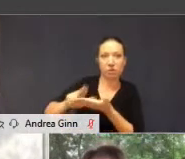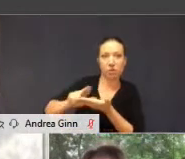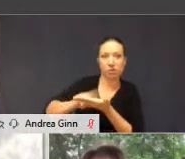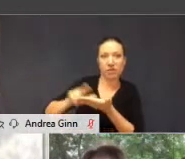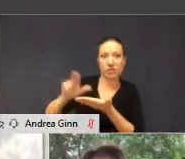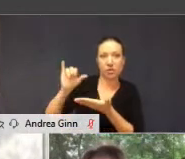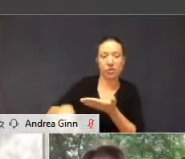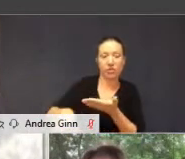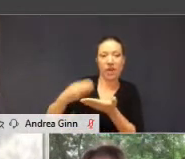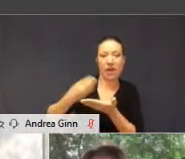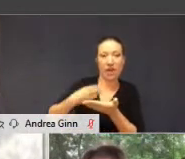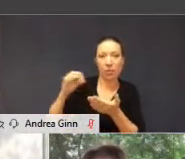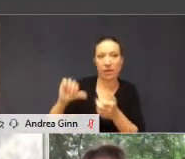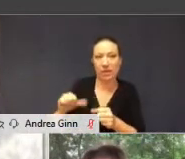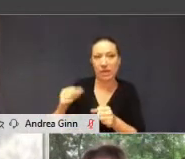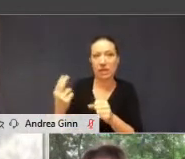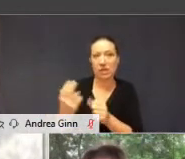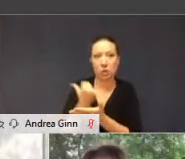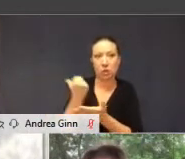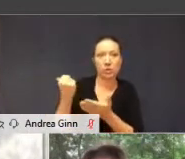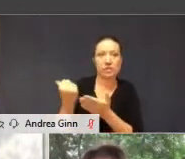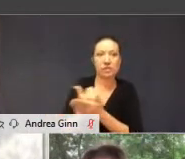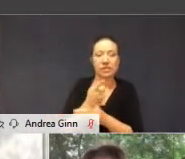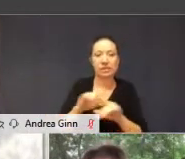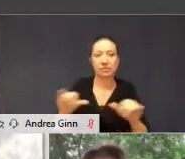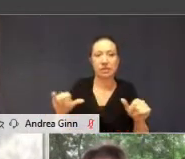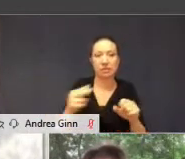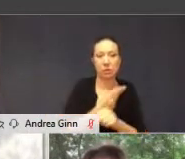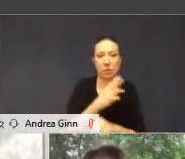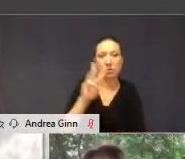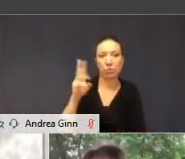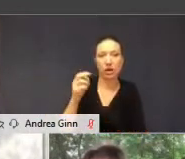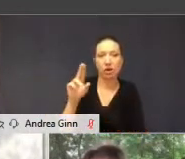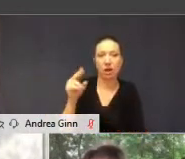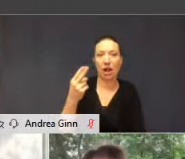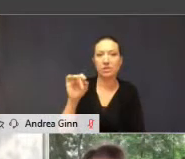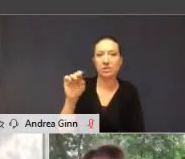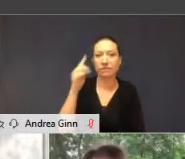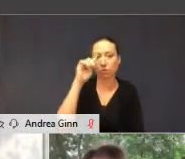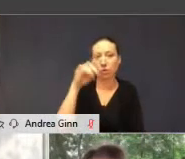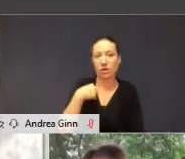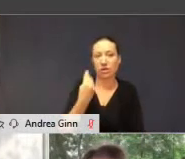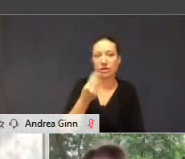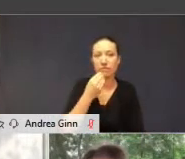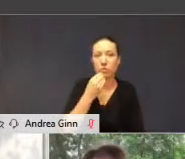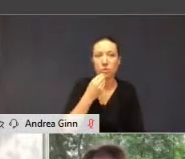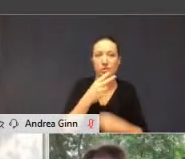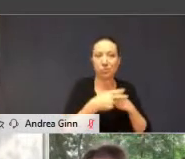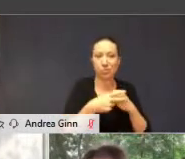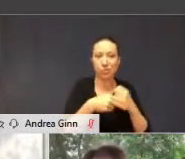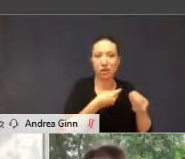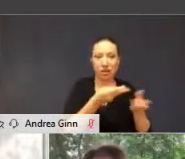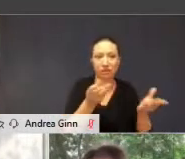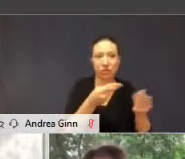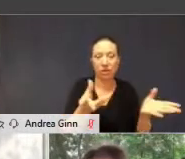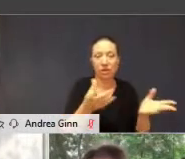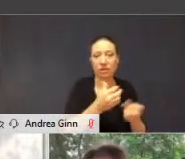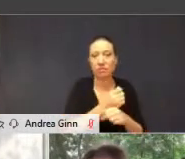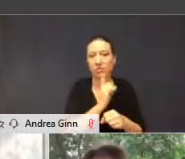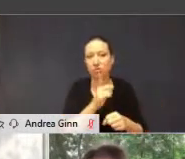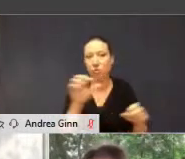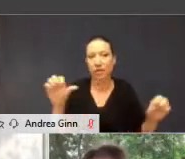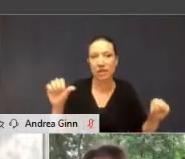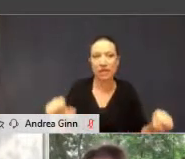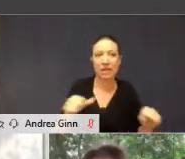buying power, but offer the warehouse services, the delivery, and the purchasing so that we can make sure we streamline and make sure that there